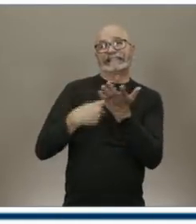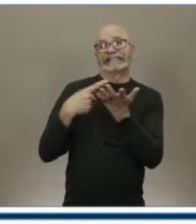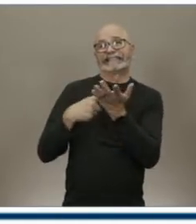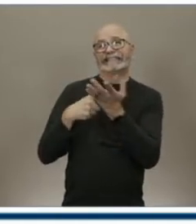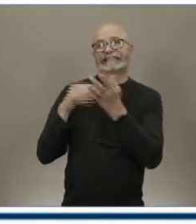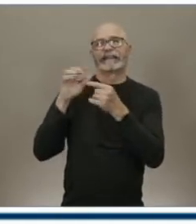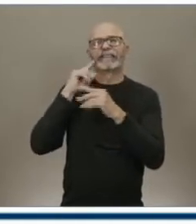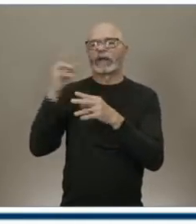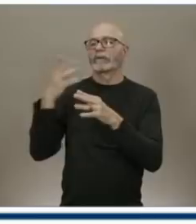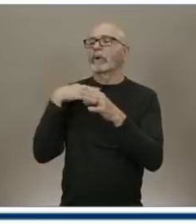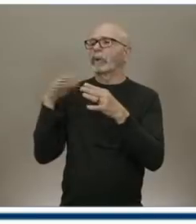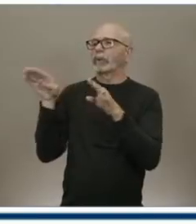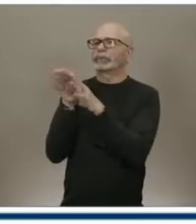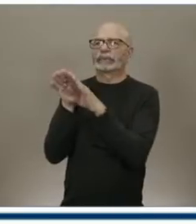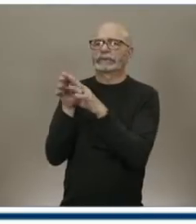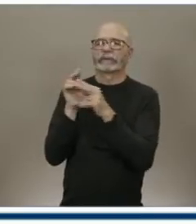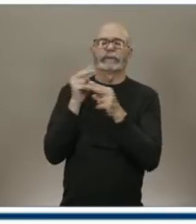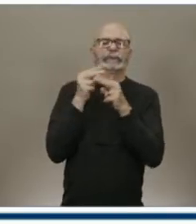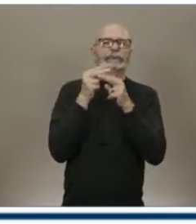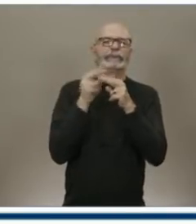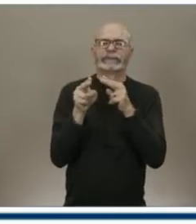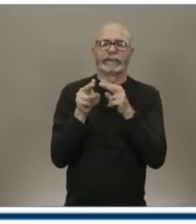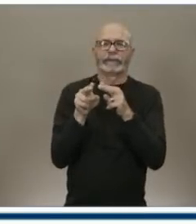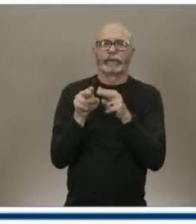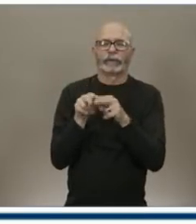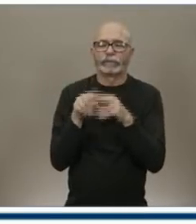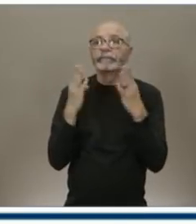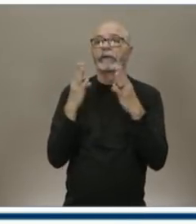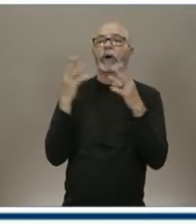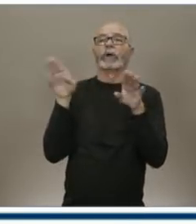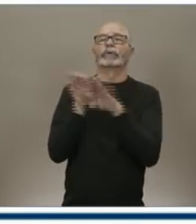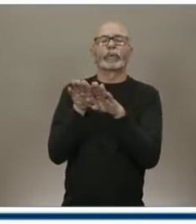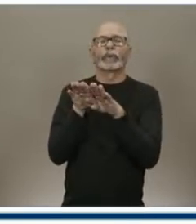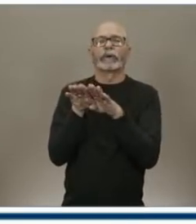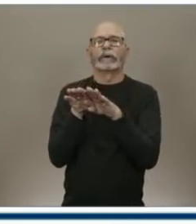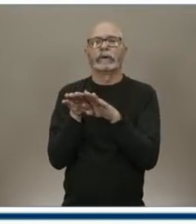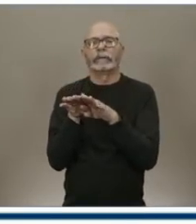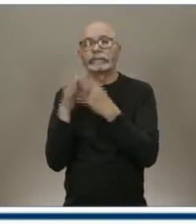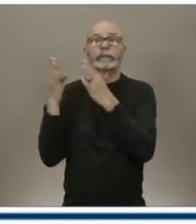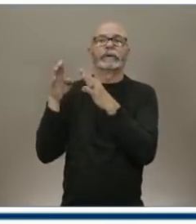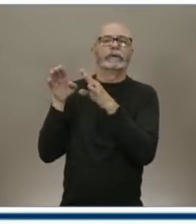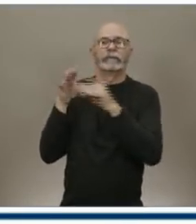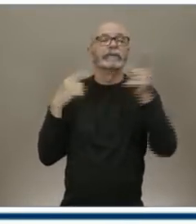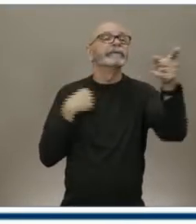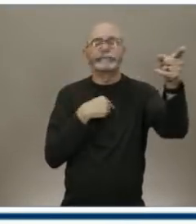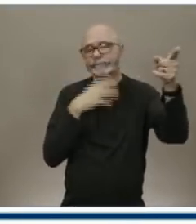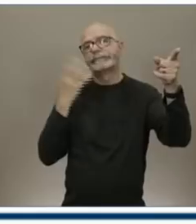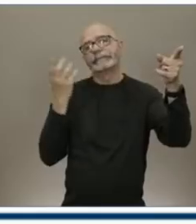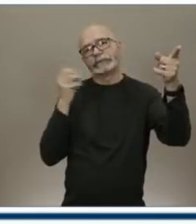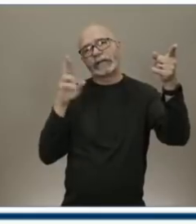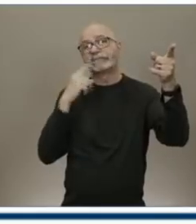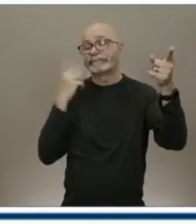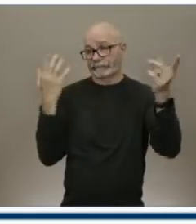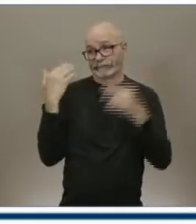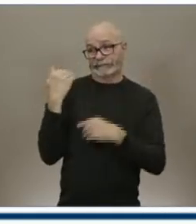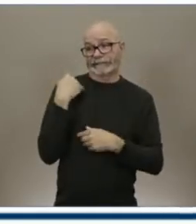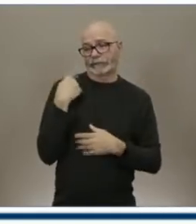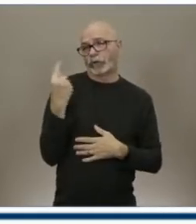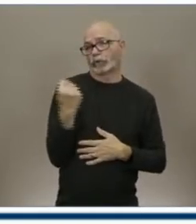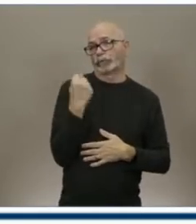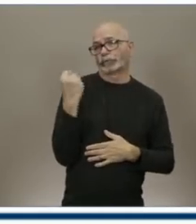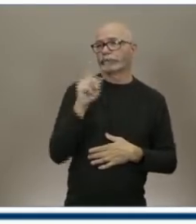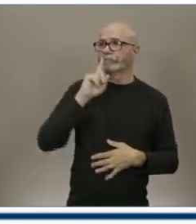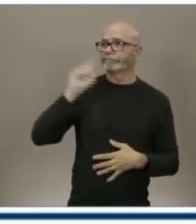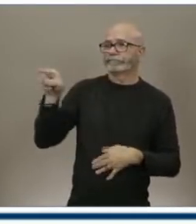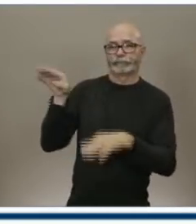made? I think that, yeah, go ahead, yeah. So the decision was actually made on Tuesday night that we were going to close the plant, and at the time it was looking like it